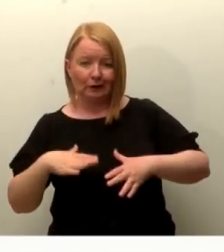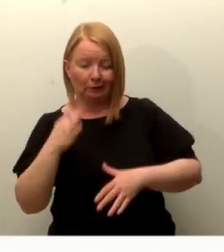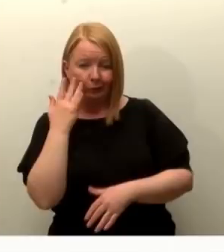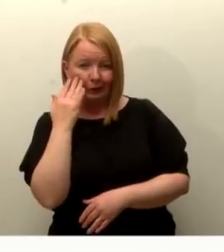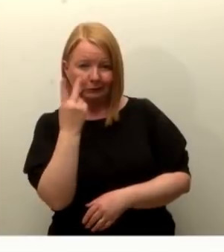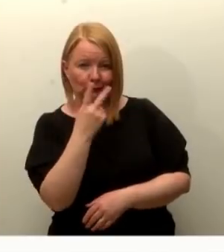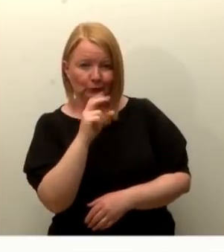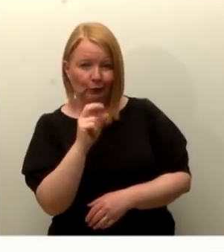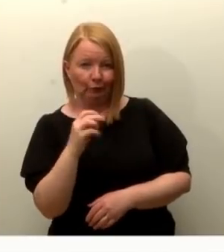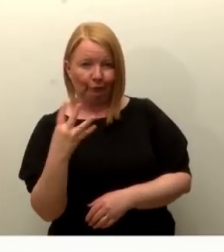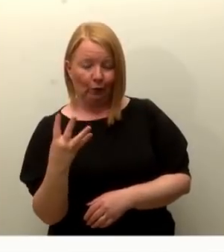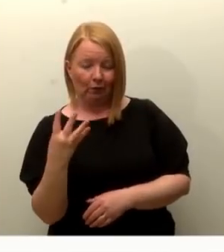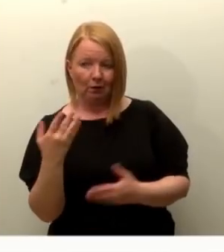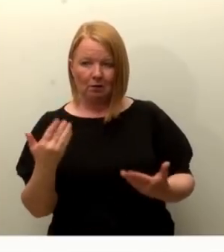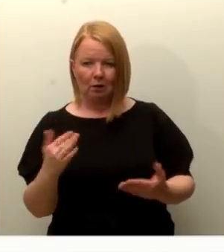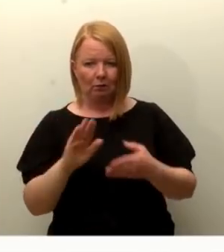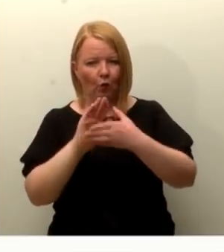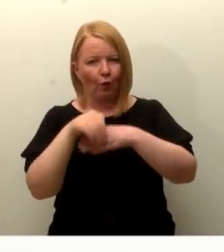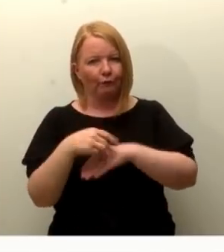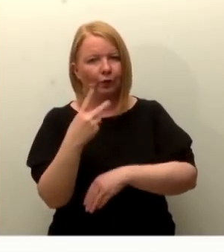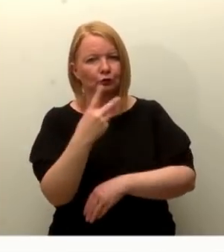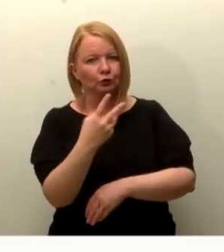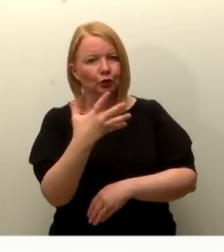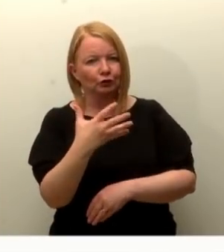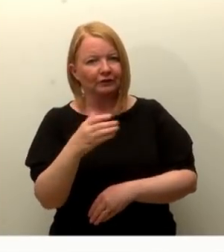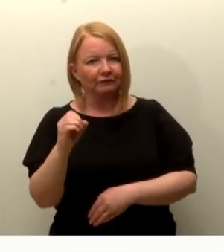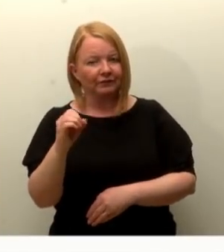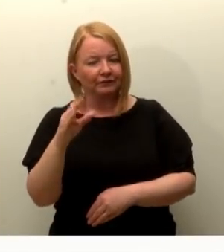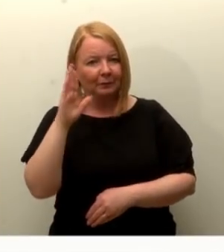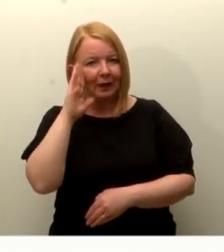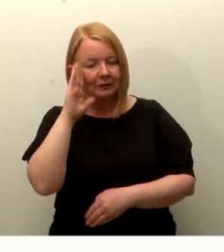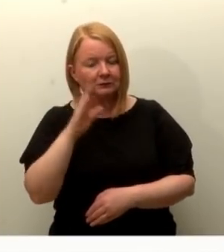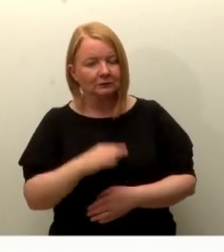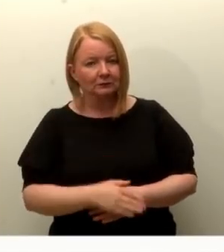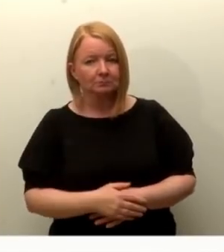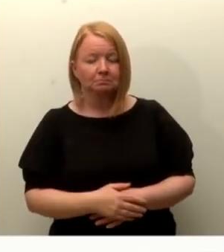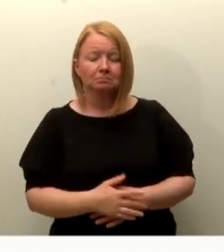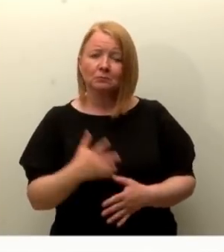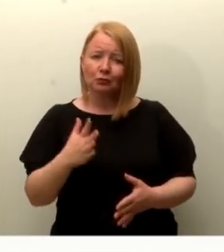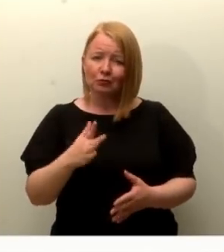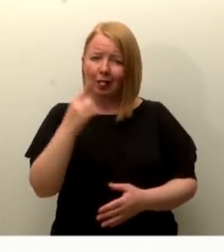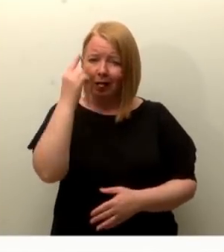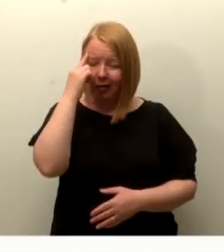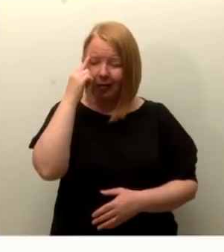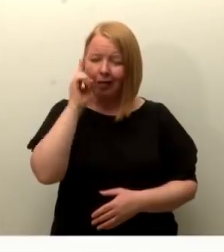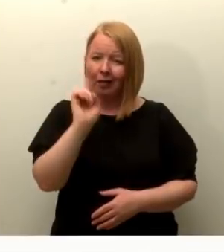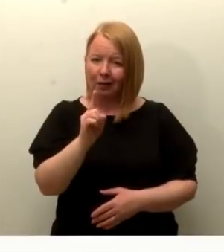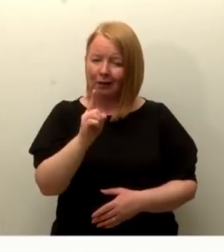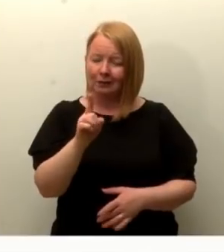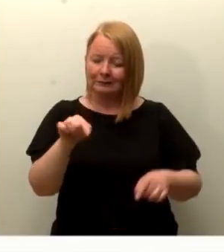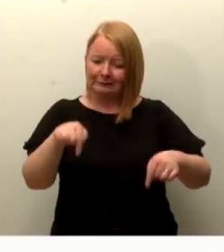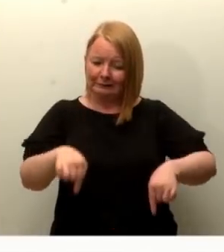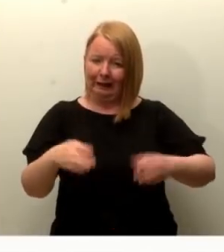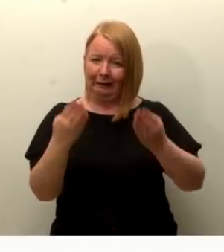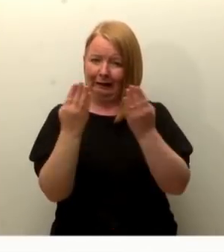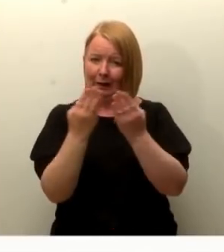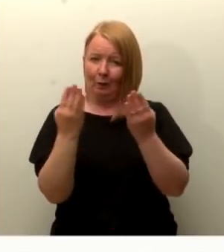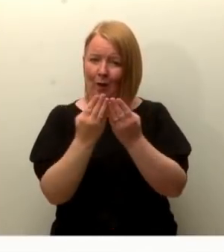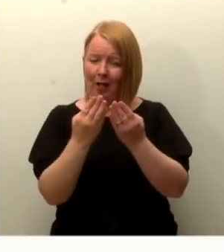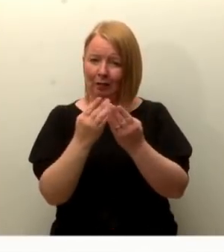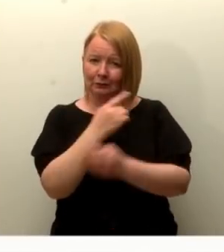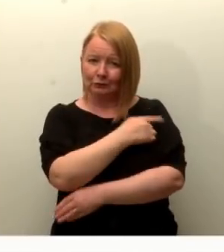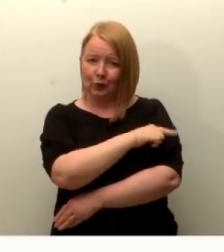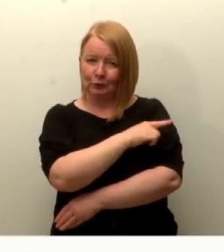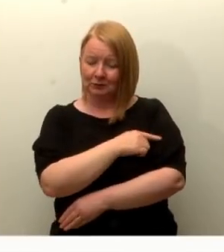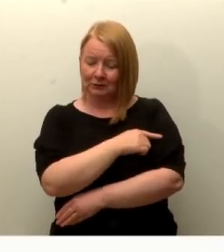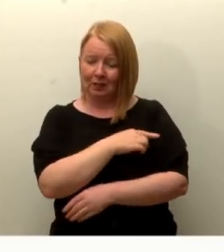to over 250 beds. To put this into perspective, Ninewells Hospital